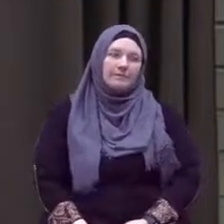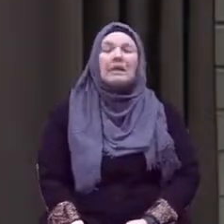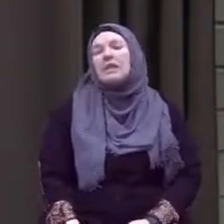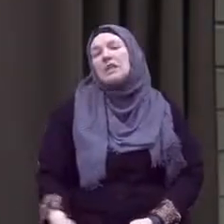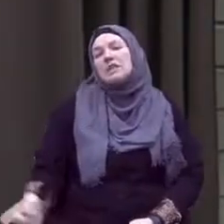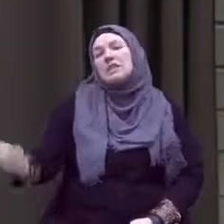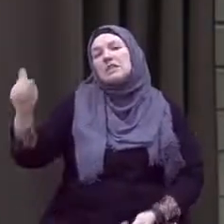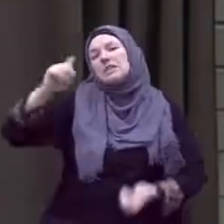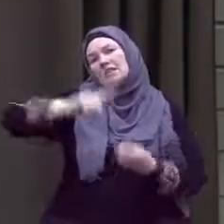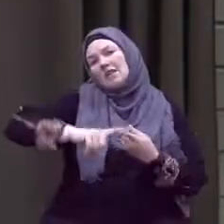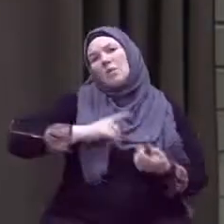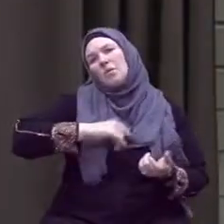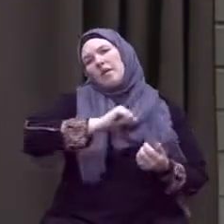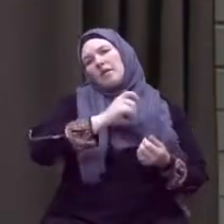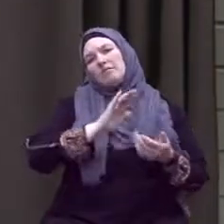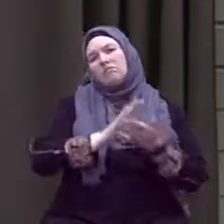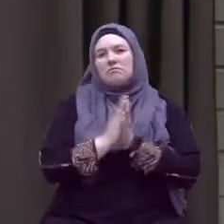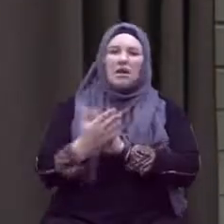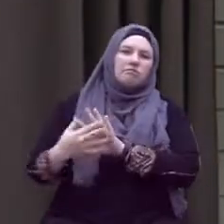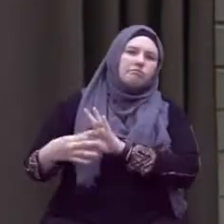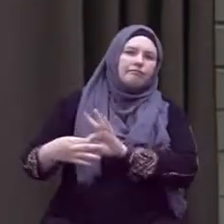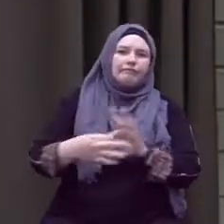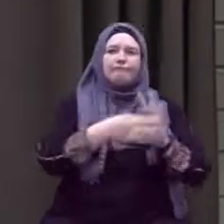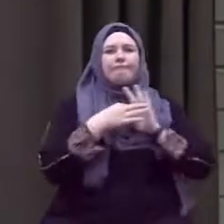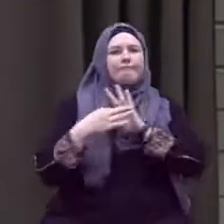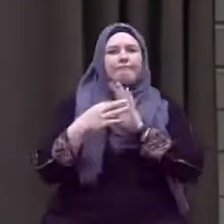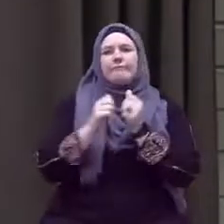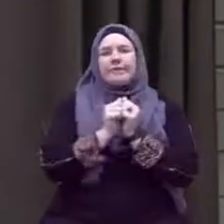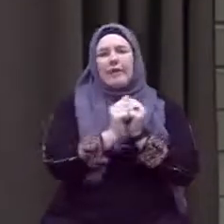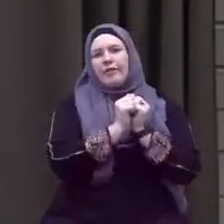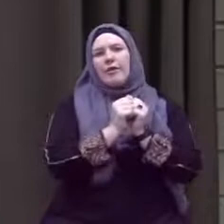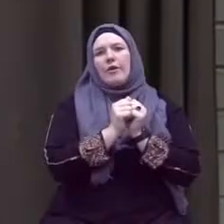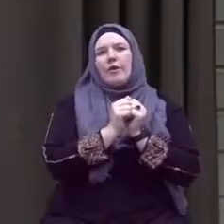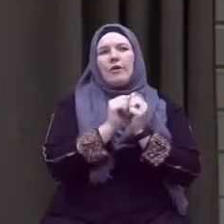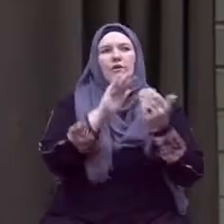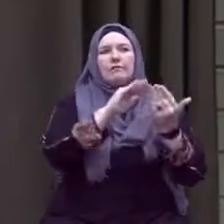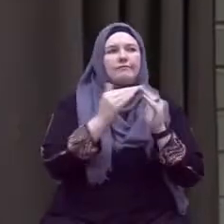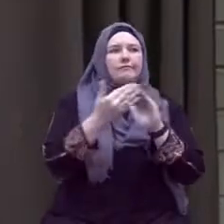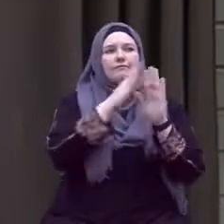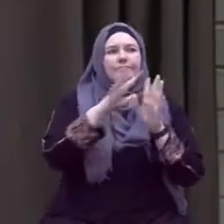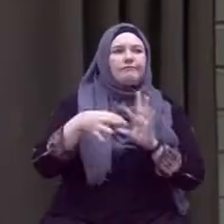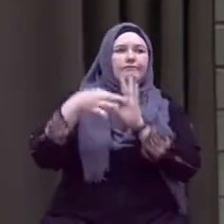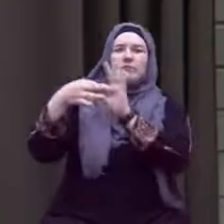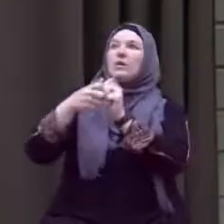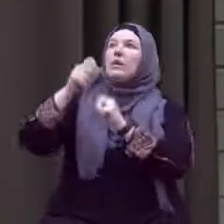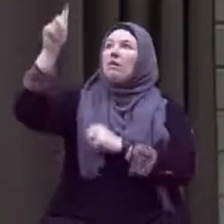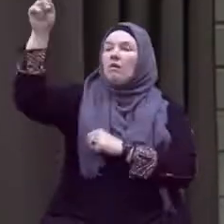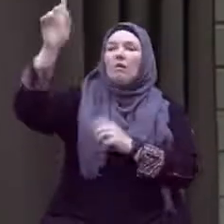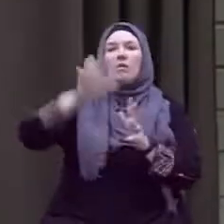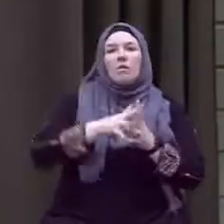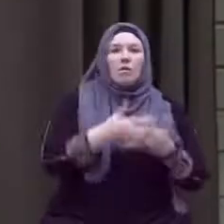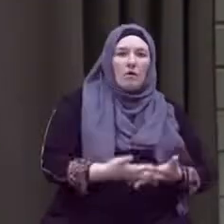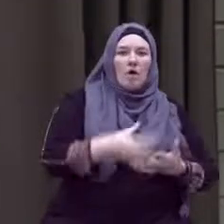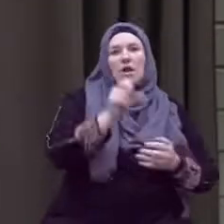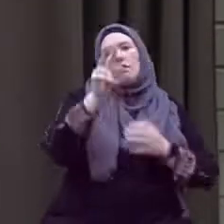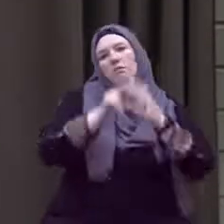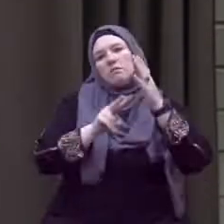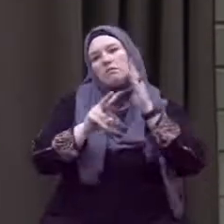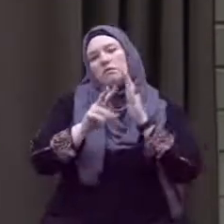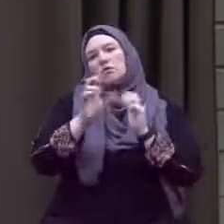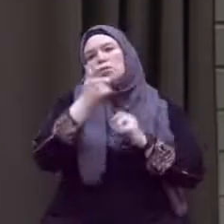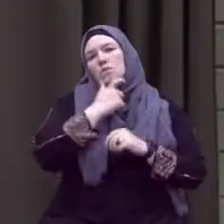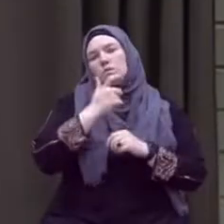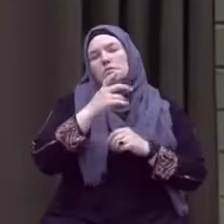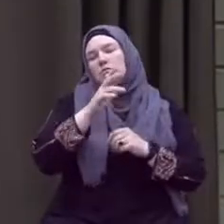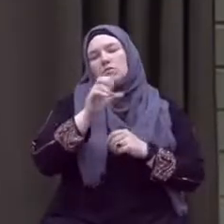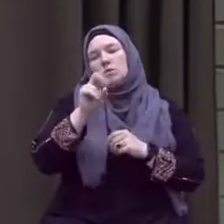Unless we hold on together, all of us, to the robe of Allah, the Quran, and the Sunnah of the Prophet, we